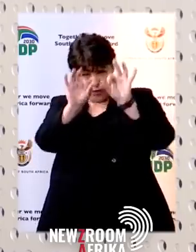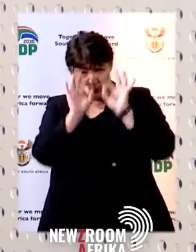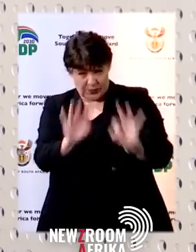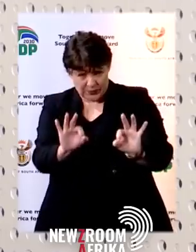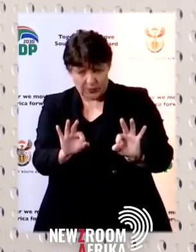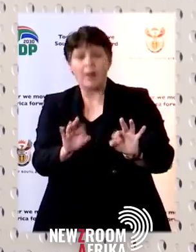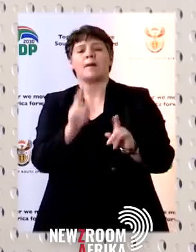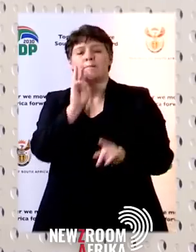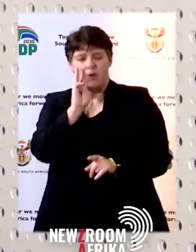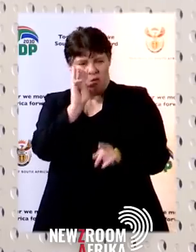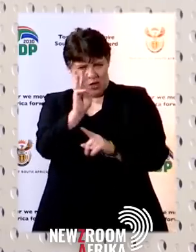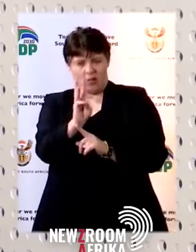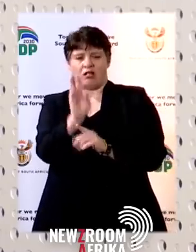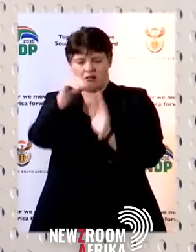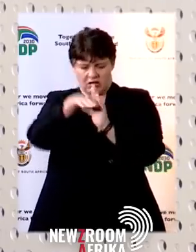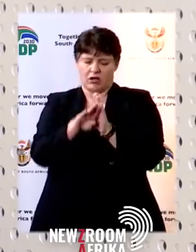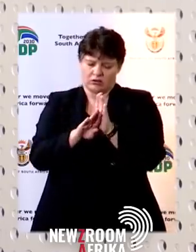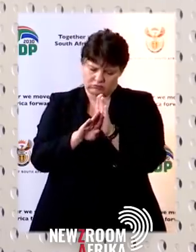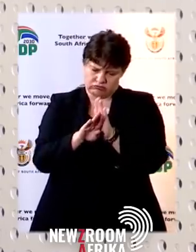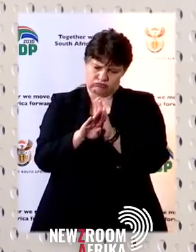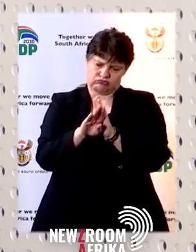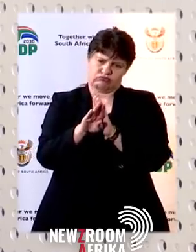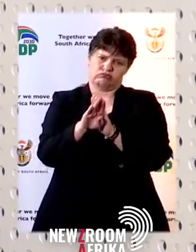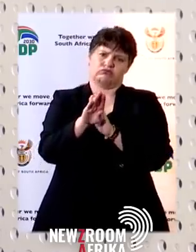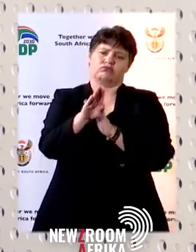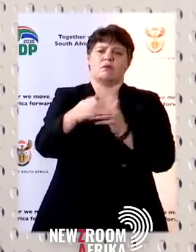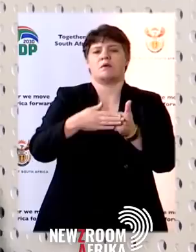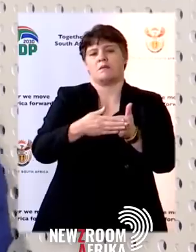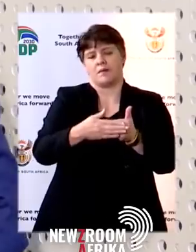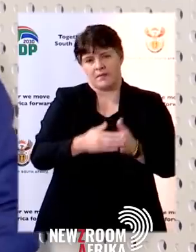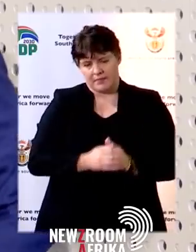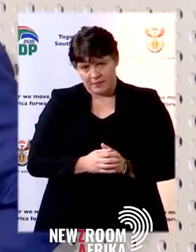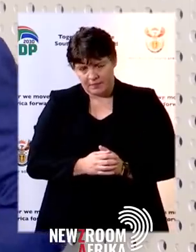sustained growth trajectory. With these few words,